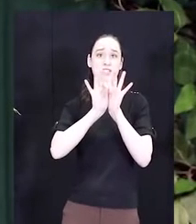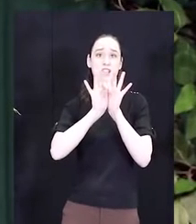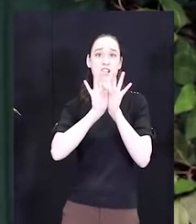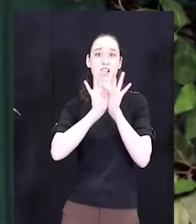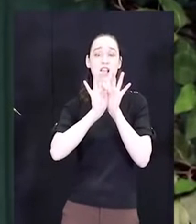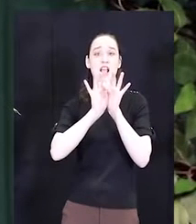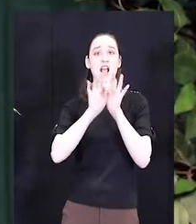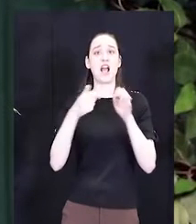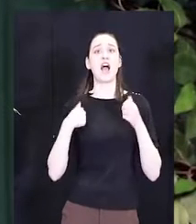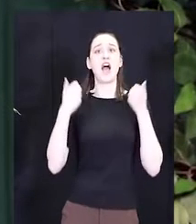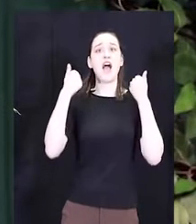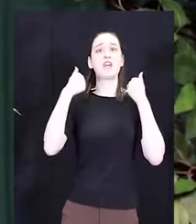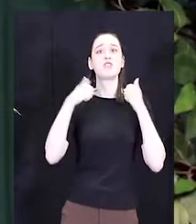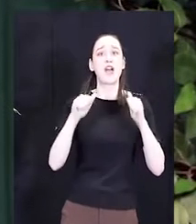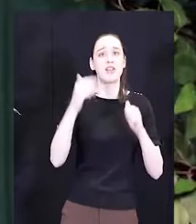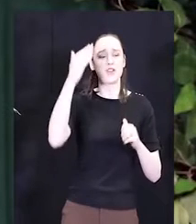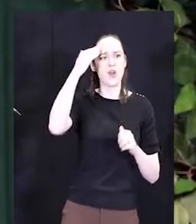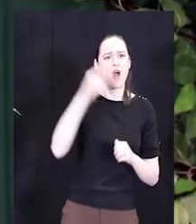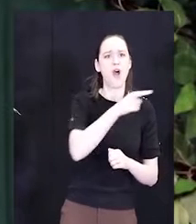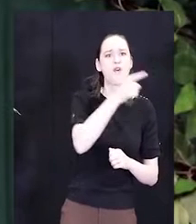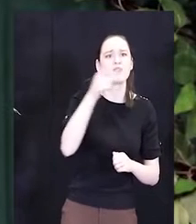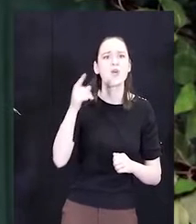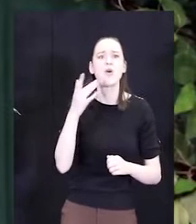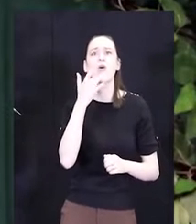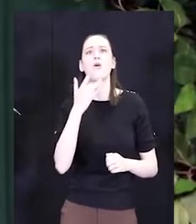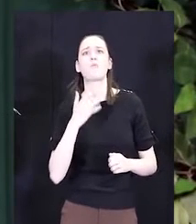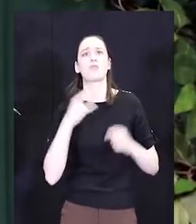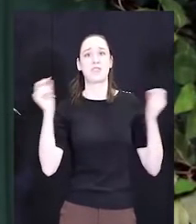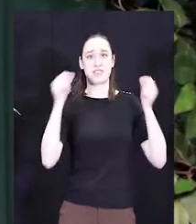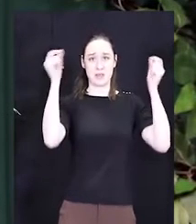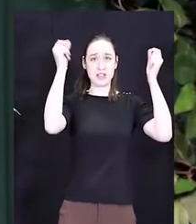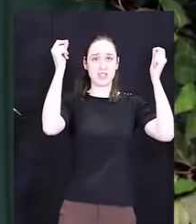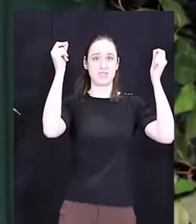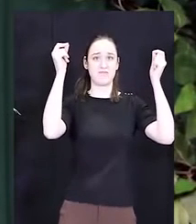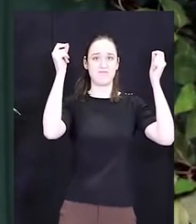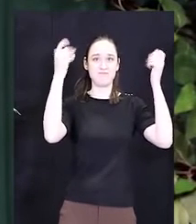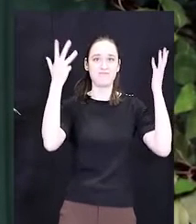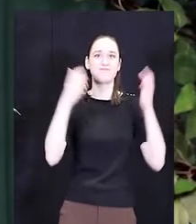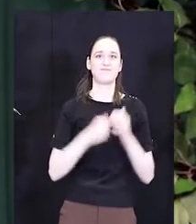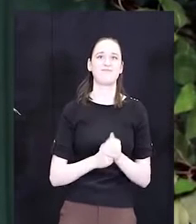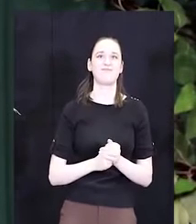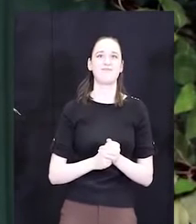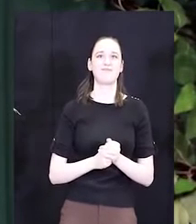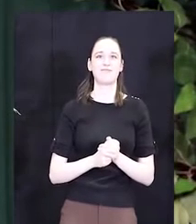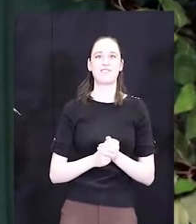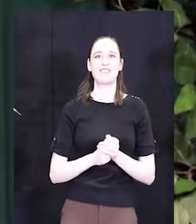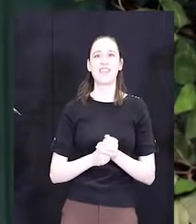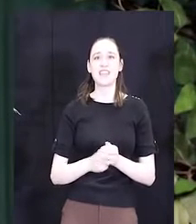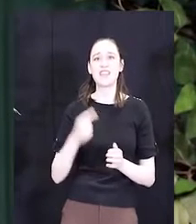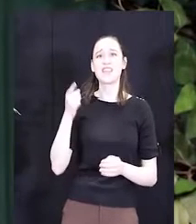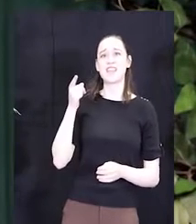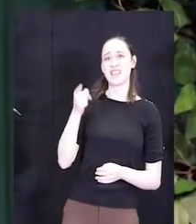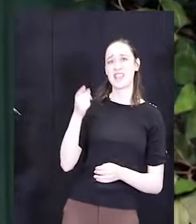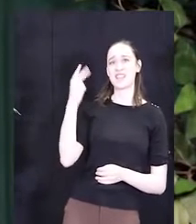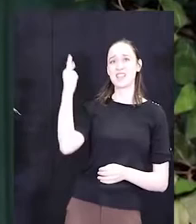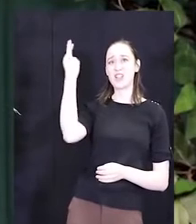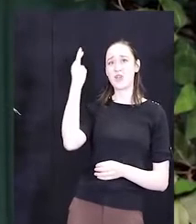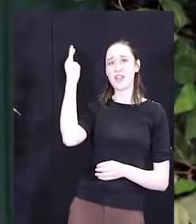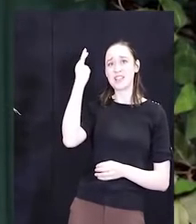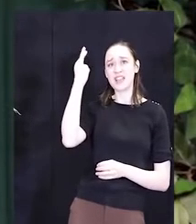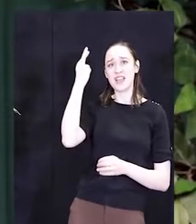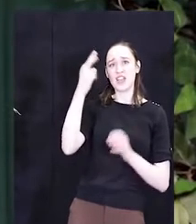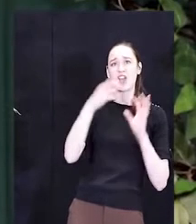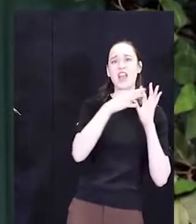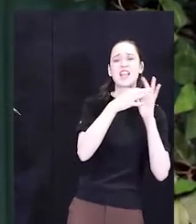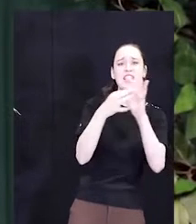know you through our yearly birthday celebrations, as corny as they may have been. He is one of the reasons that our